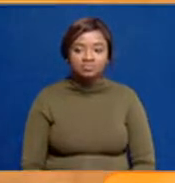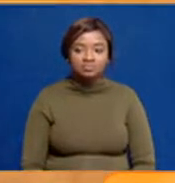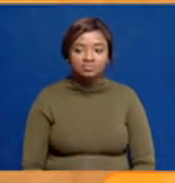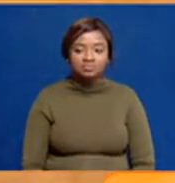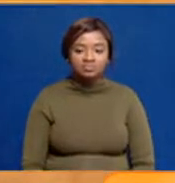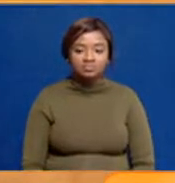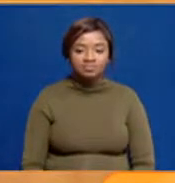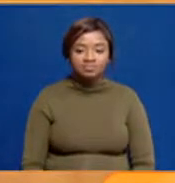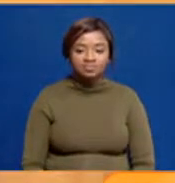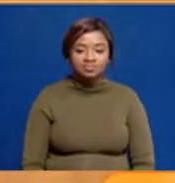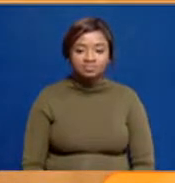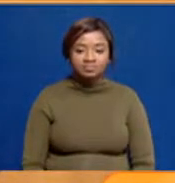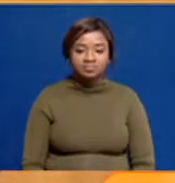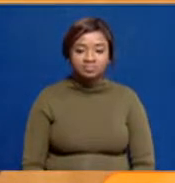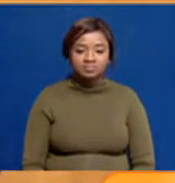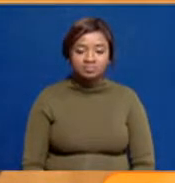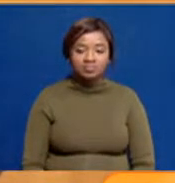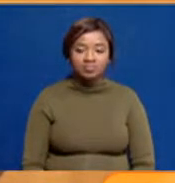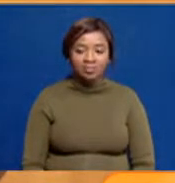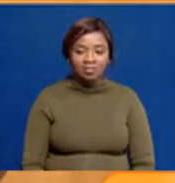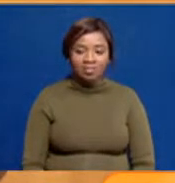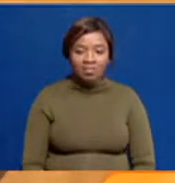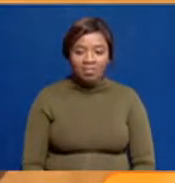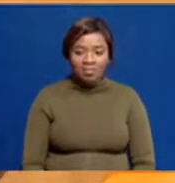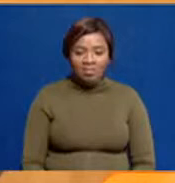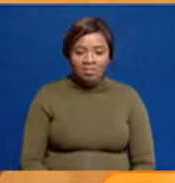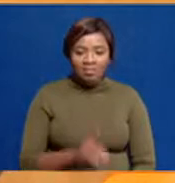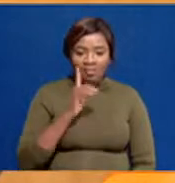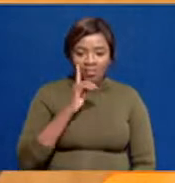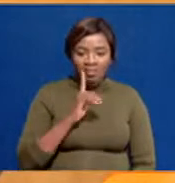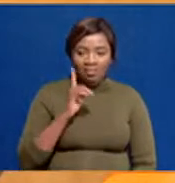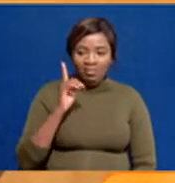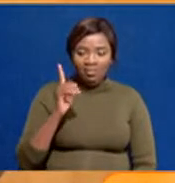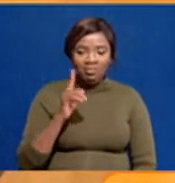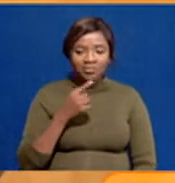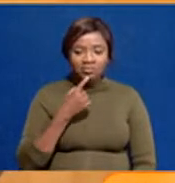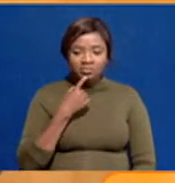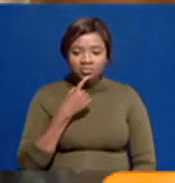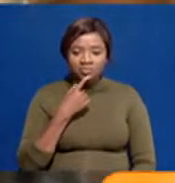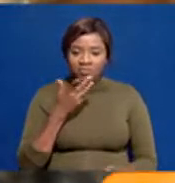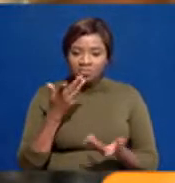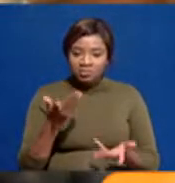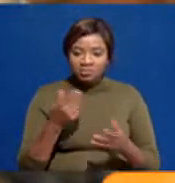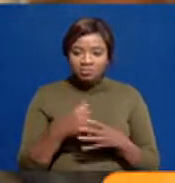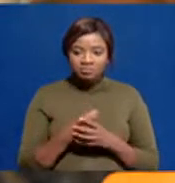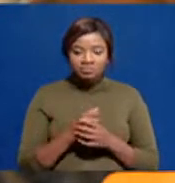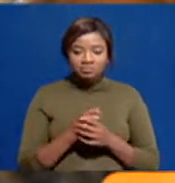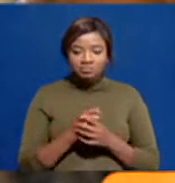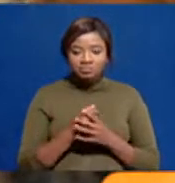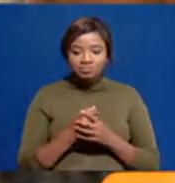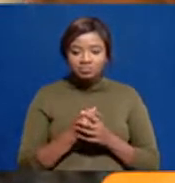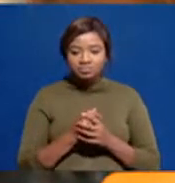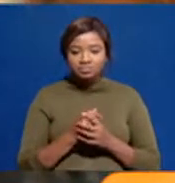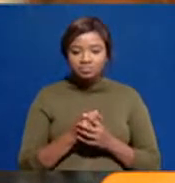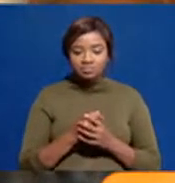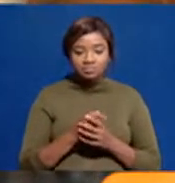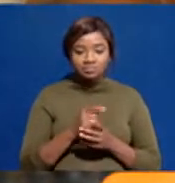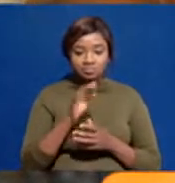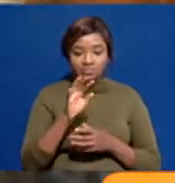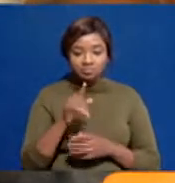The Joint Committee of Parliament probing the Telkom Kenya buyout today received shocking revelations from